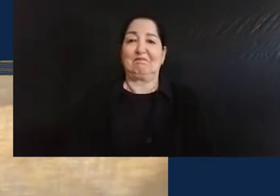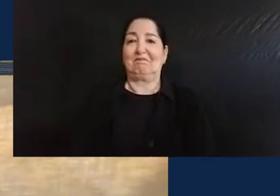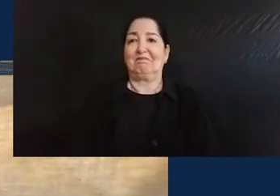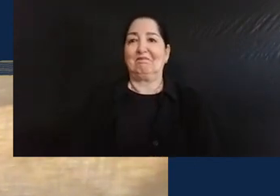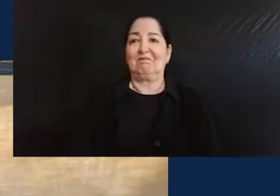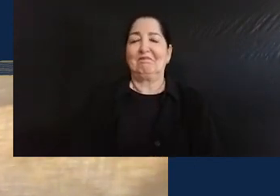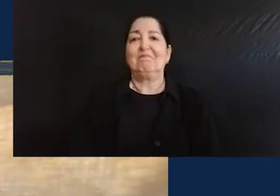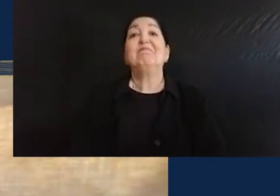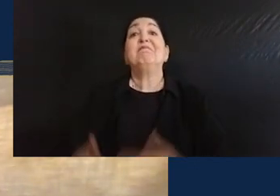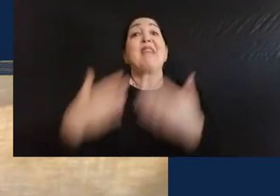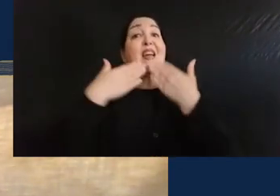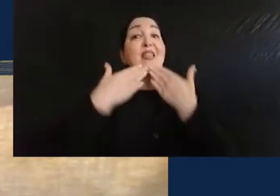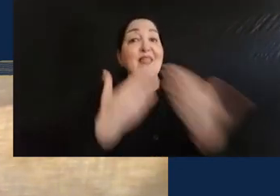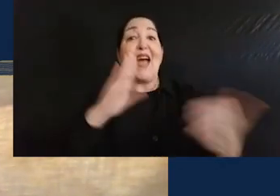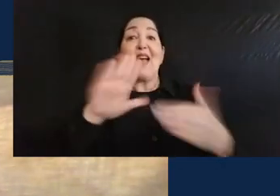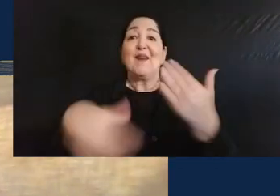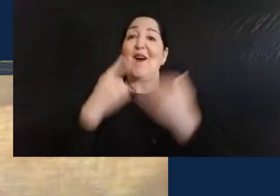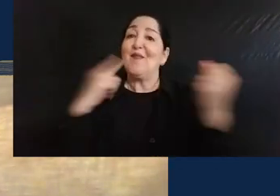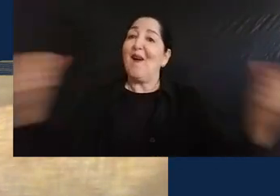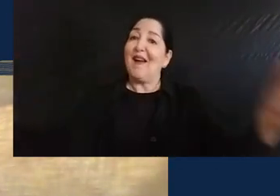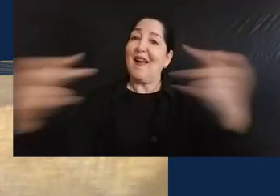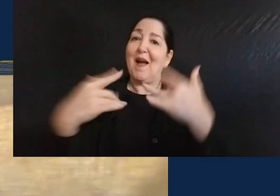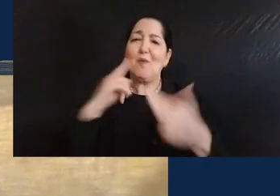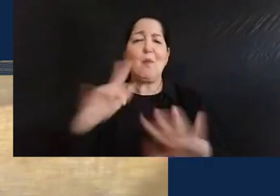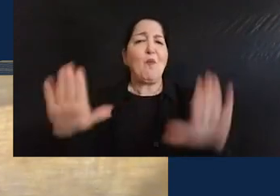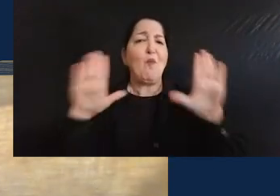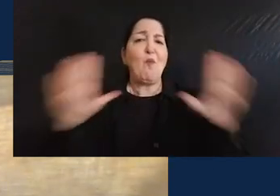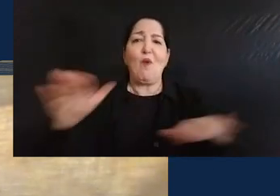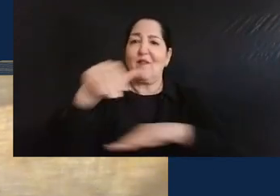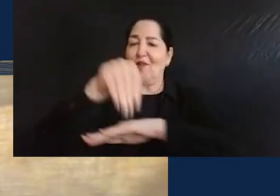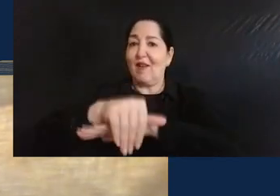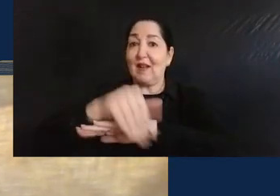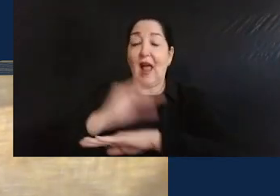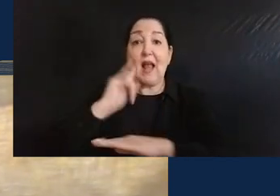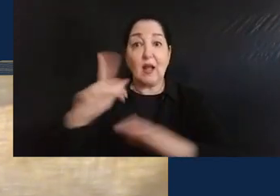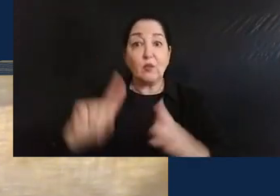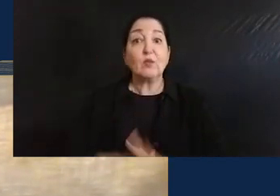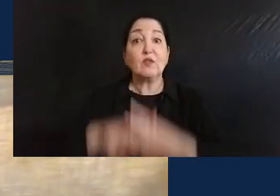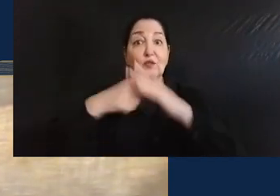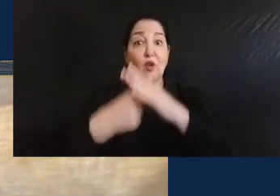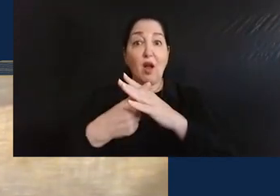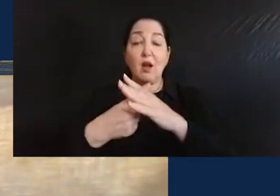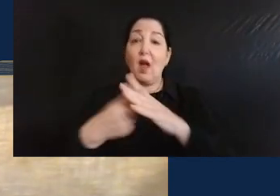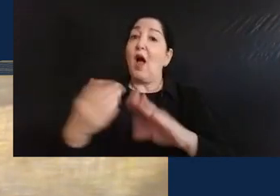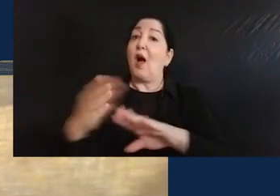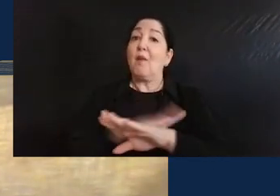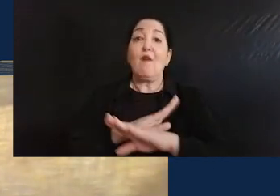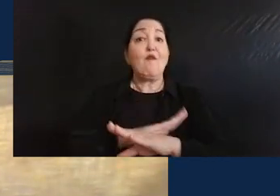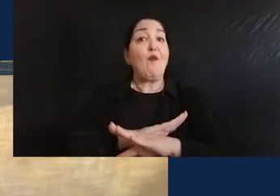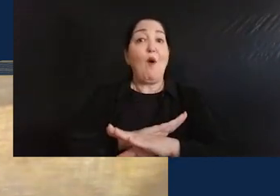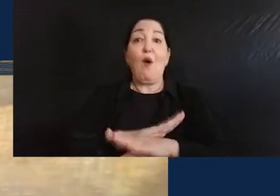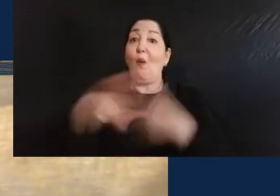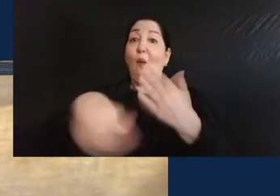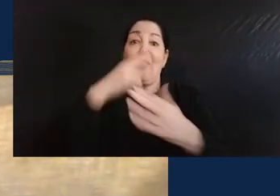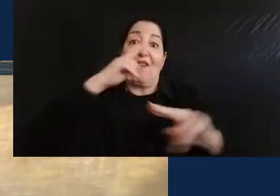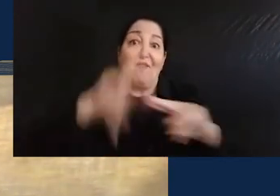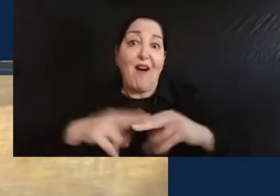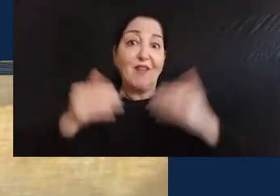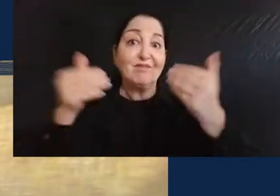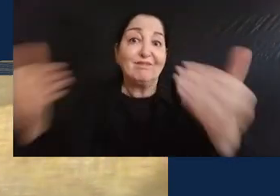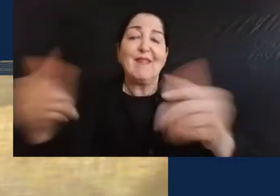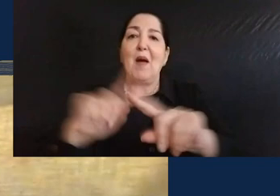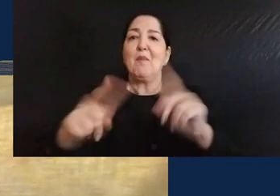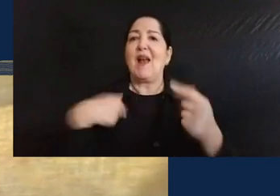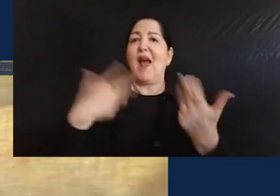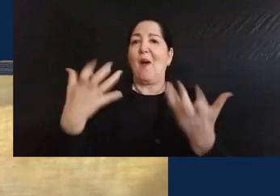captioning. So thank you all for being here. It's going to be a great night. And to kick things off, and before we get to all the